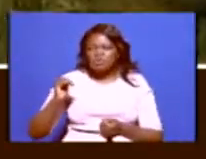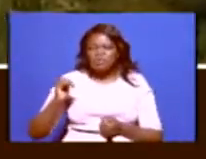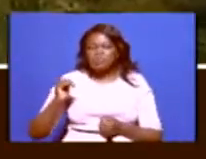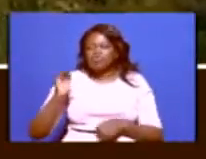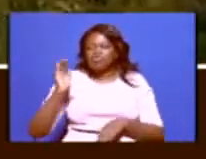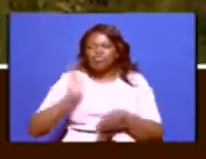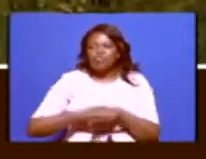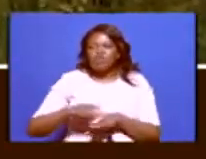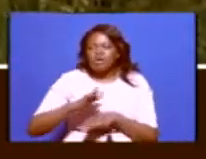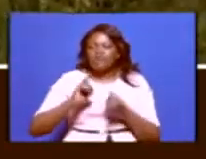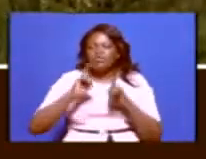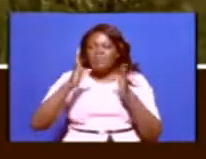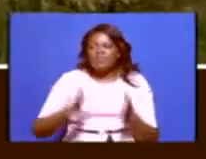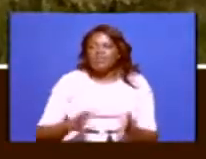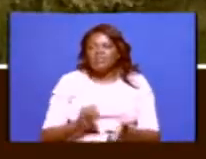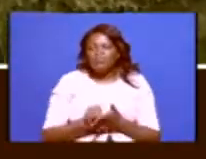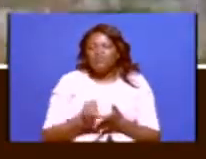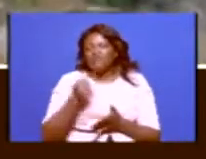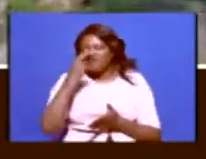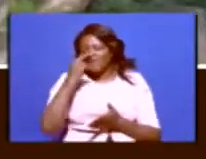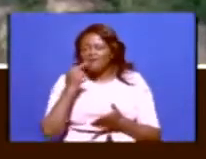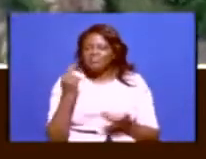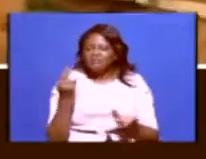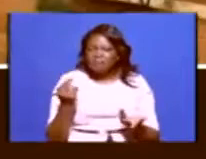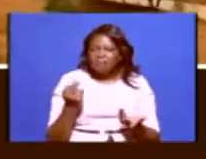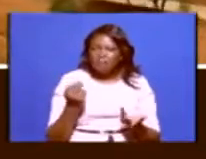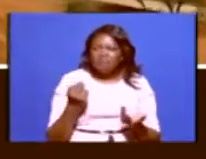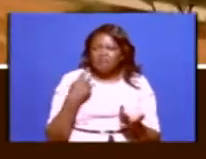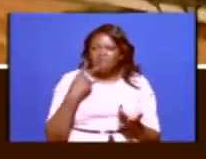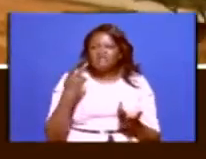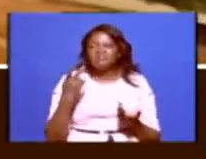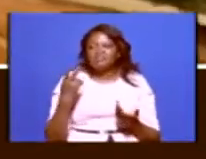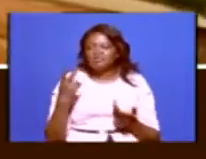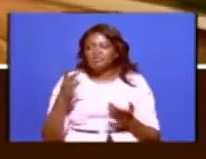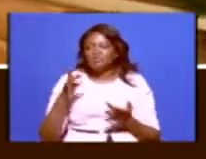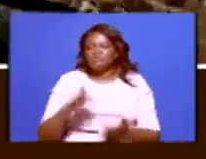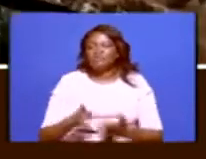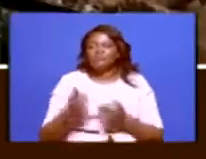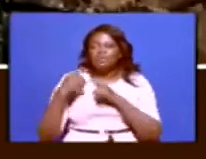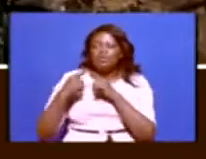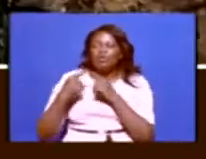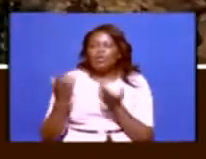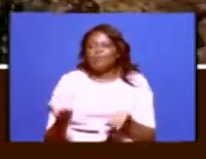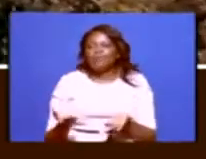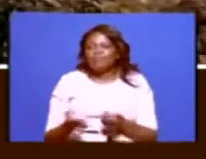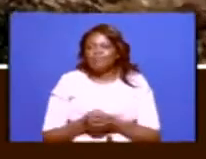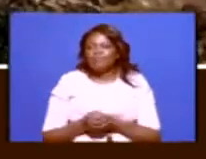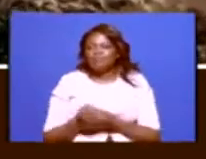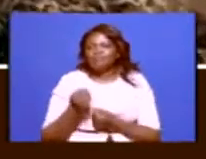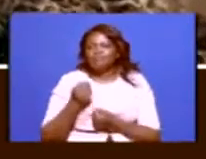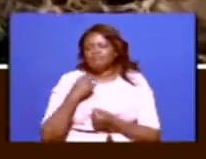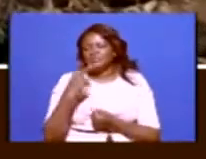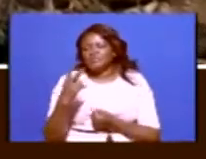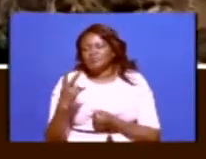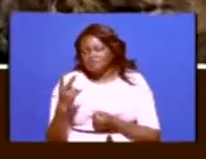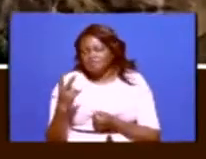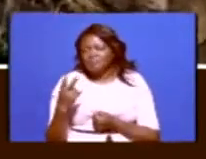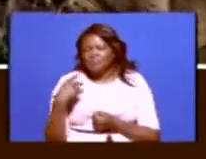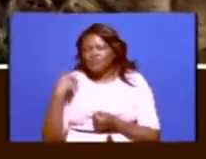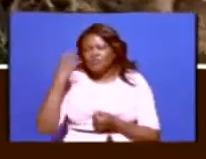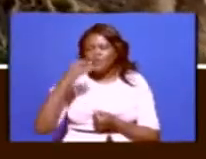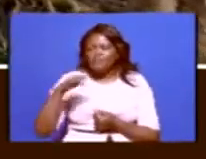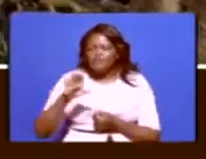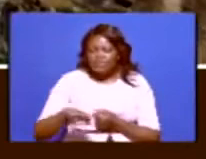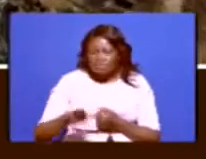seeking fun, adventure, unique cultural experience, or just pure solitude off the beaten tracks and the fast lanes